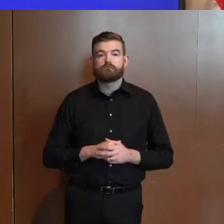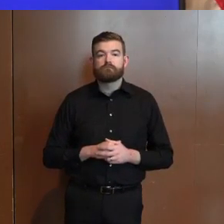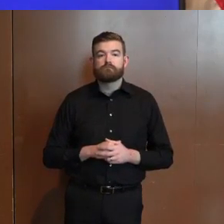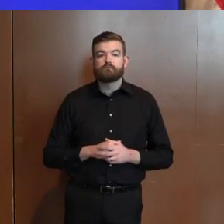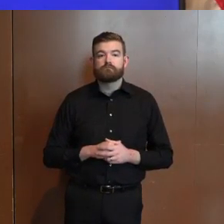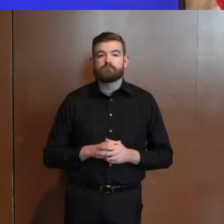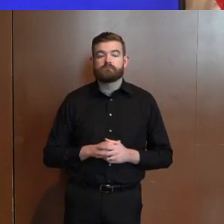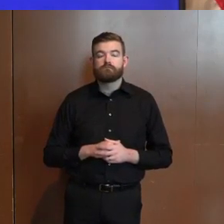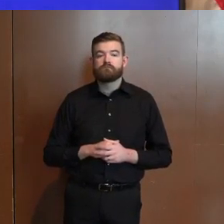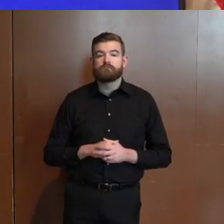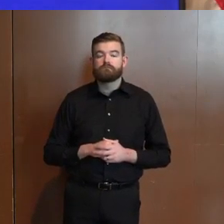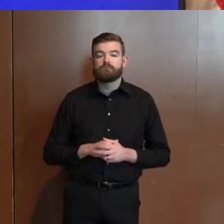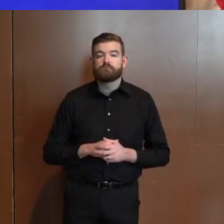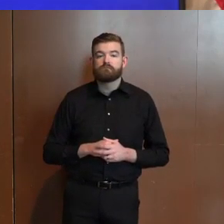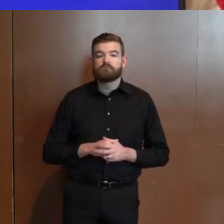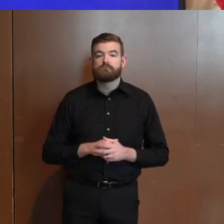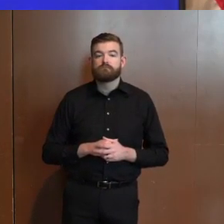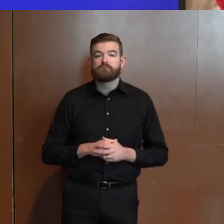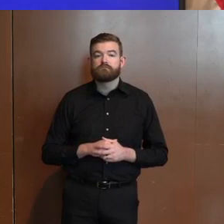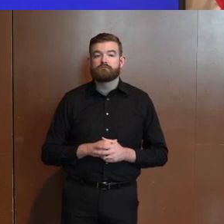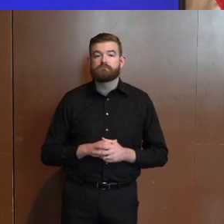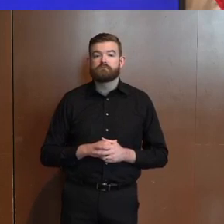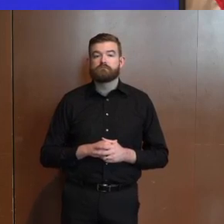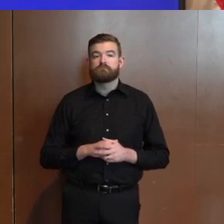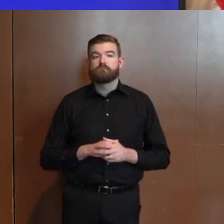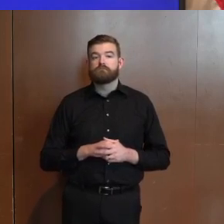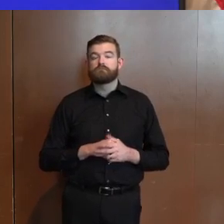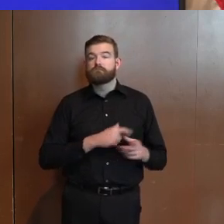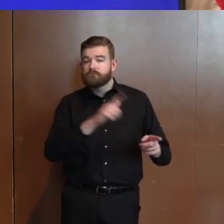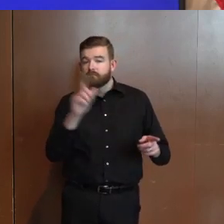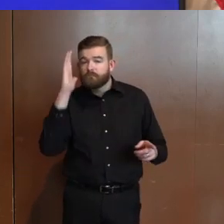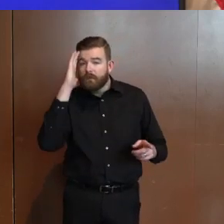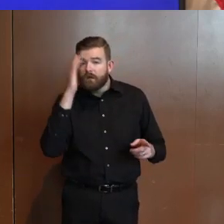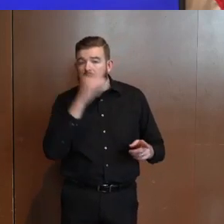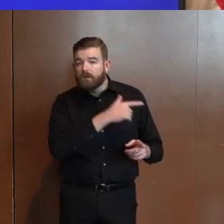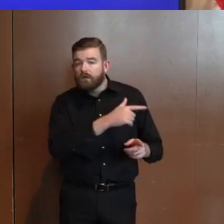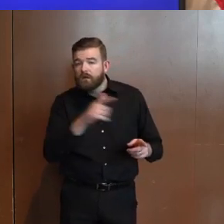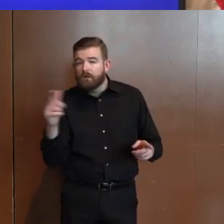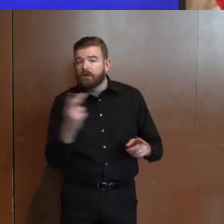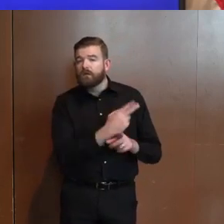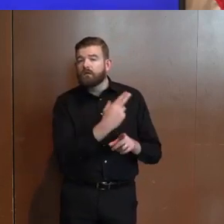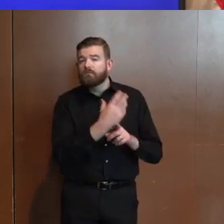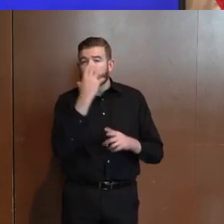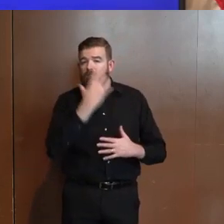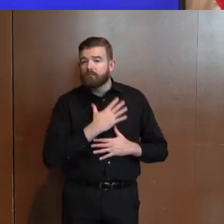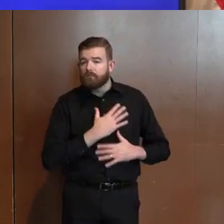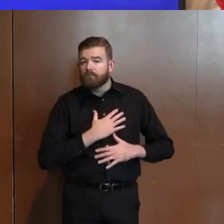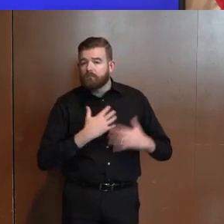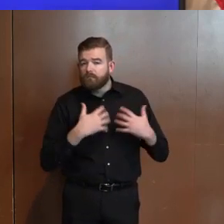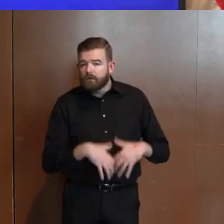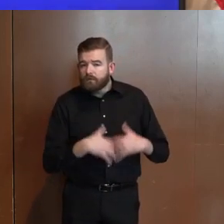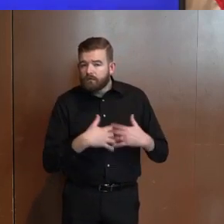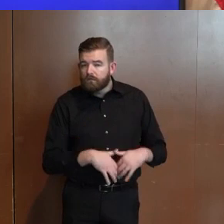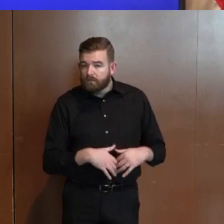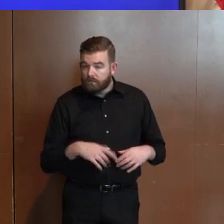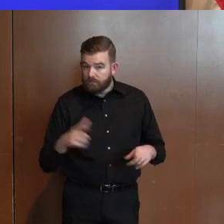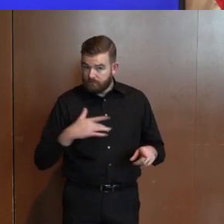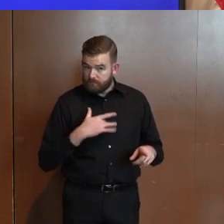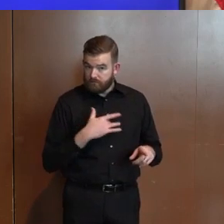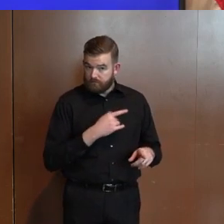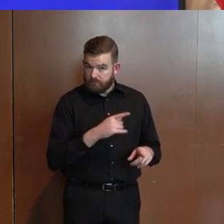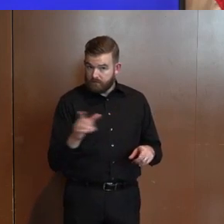and co-venting? In other words, at this point, with what you have on hand, you're comfortable, or are you expecting